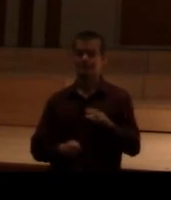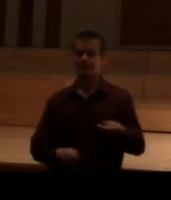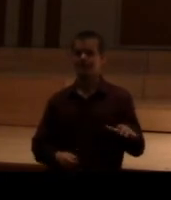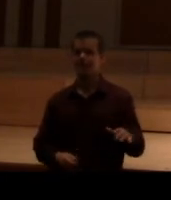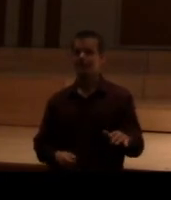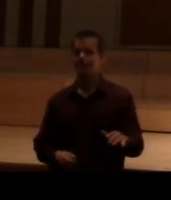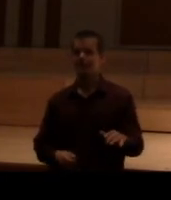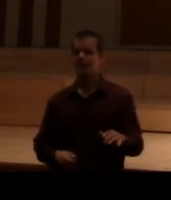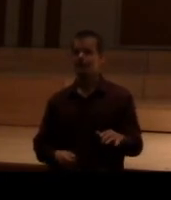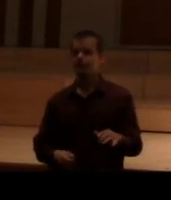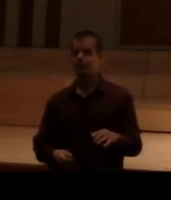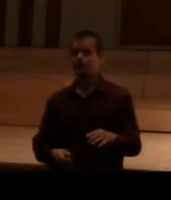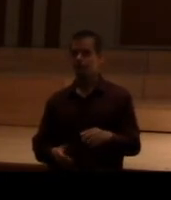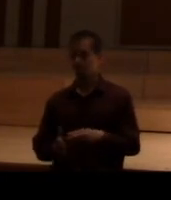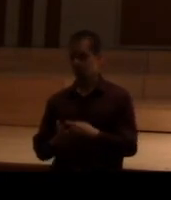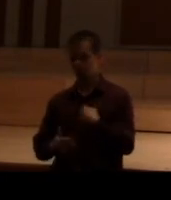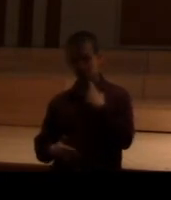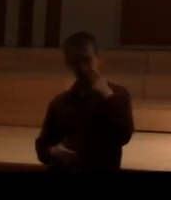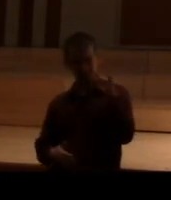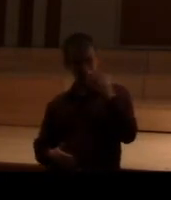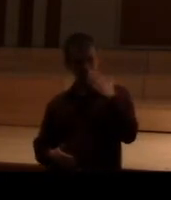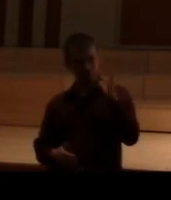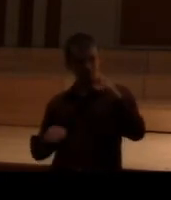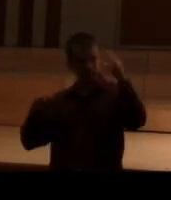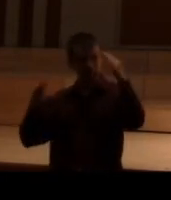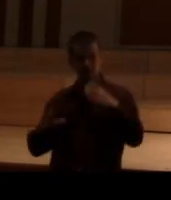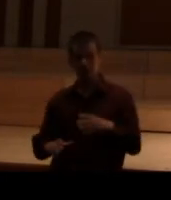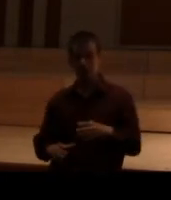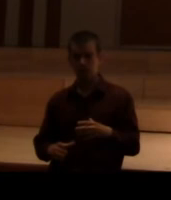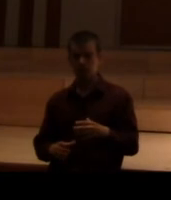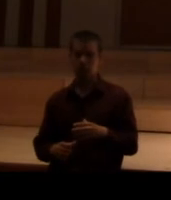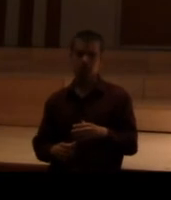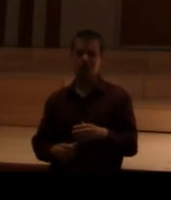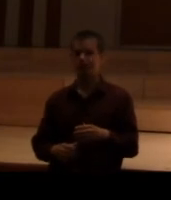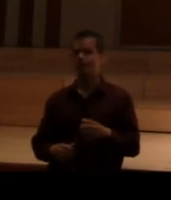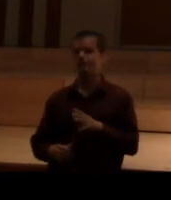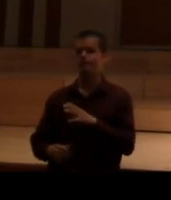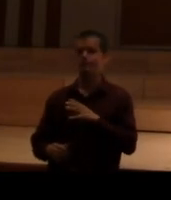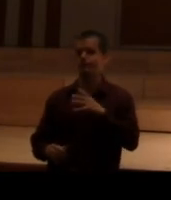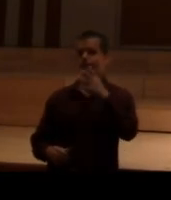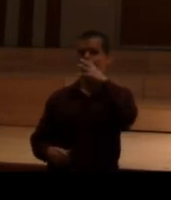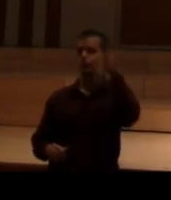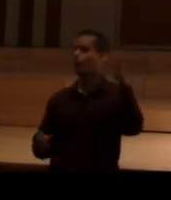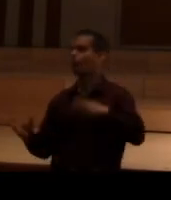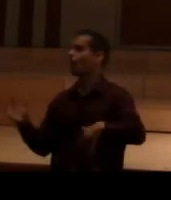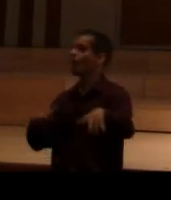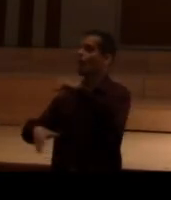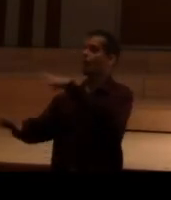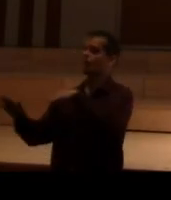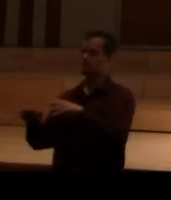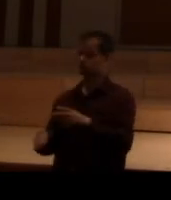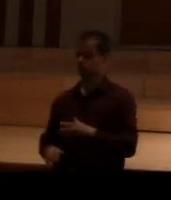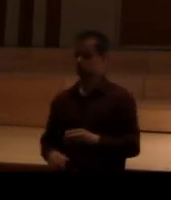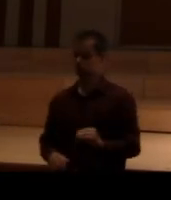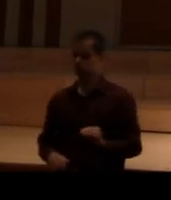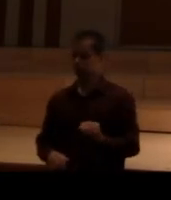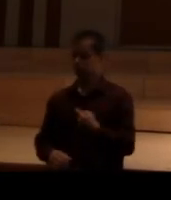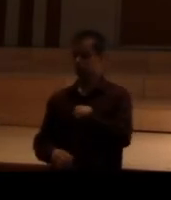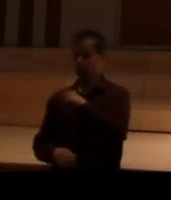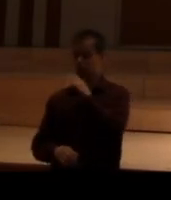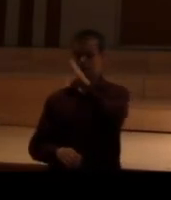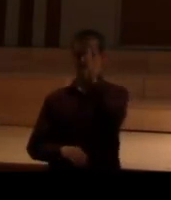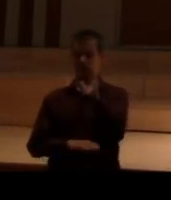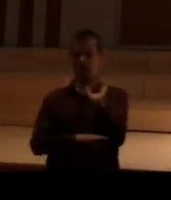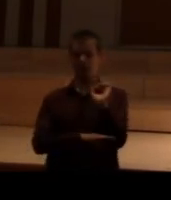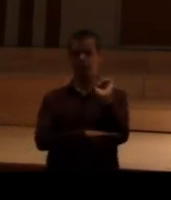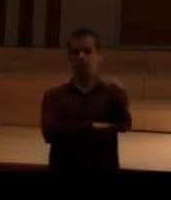that didn't make us suddenly think that she was a bad teacher, that we could let chaos reign in the classroom. There was one time where we overthrew her, as